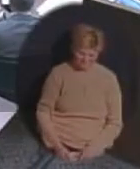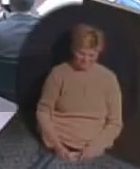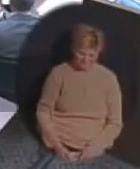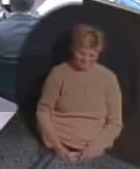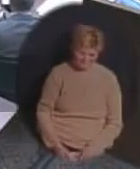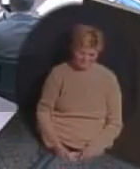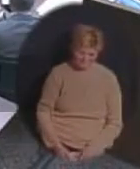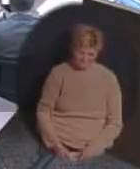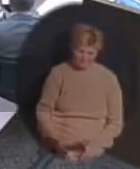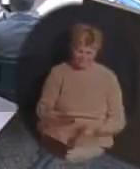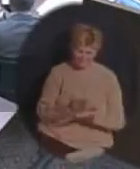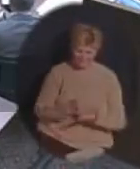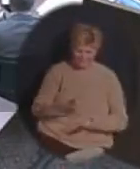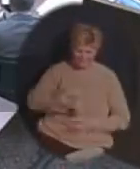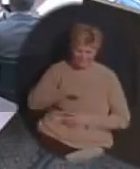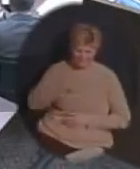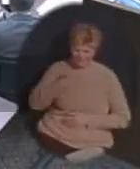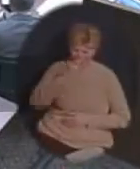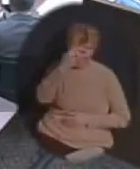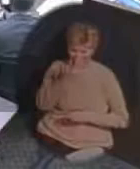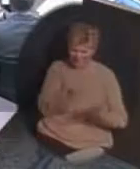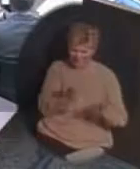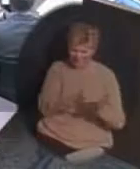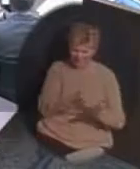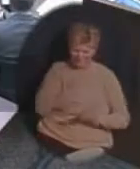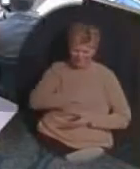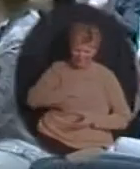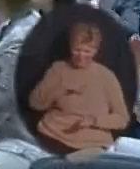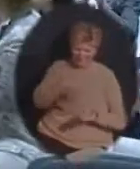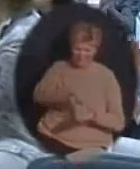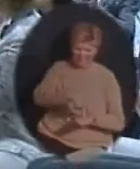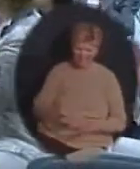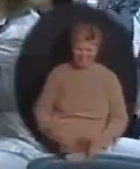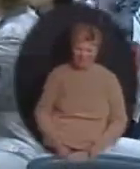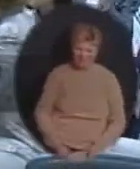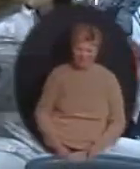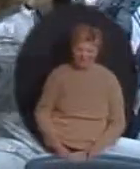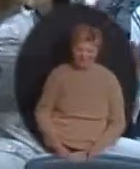Okay, how about some proud parents? Please stand.